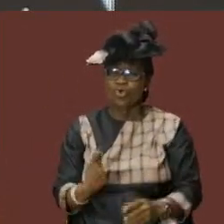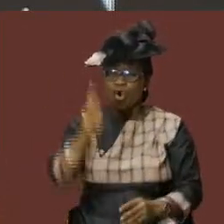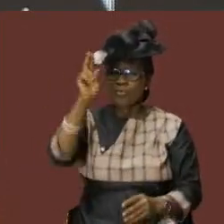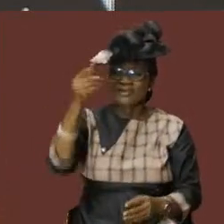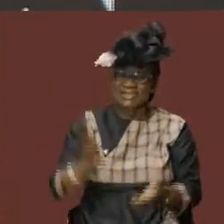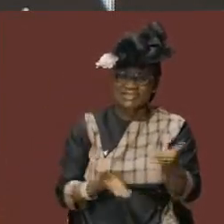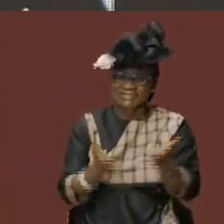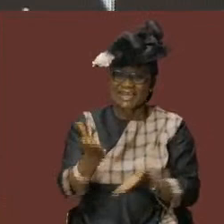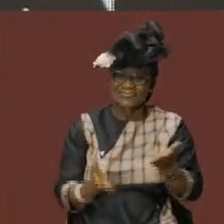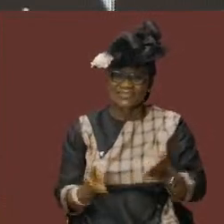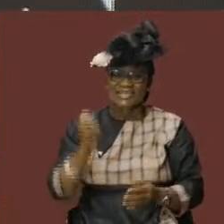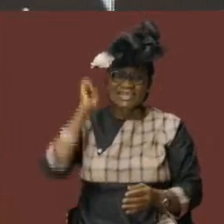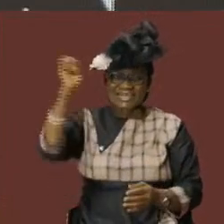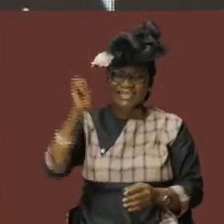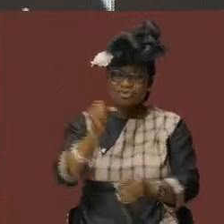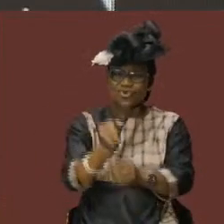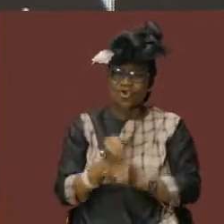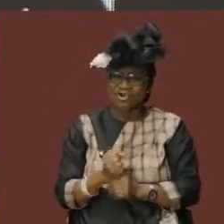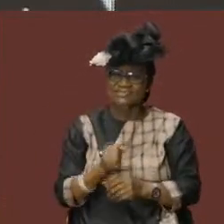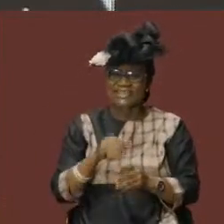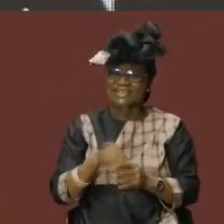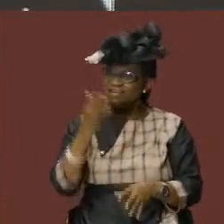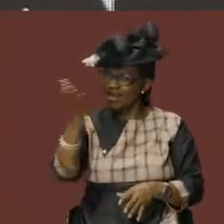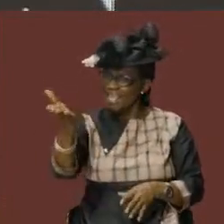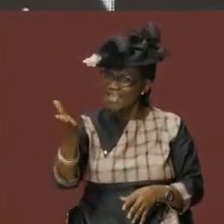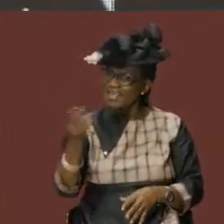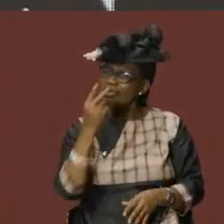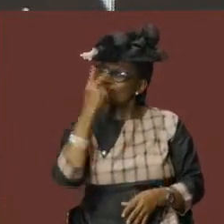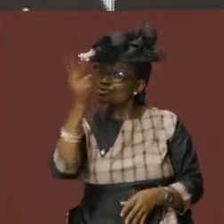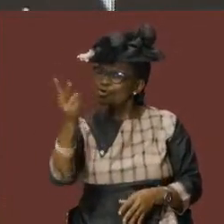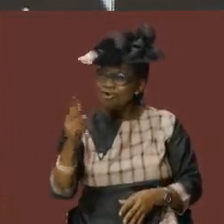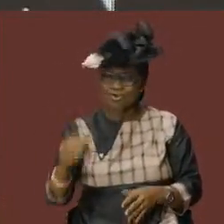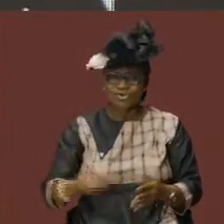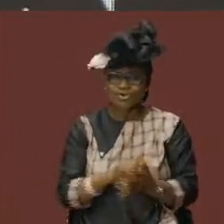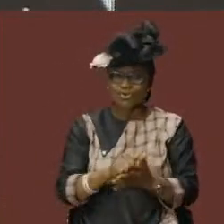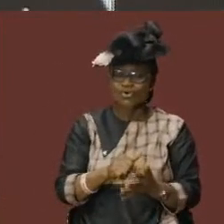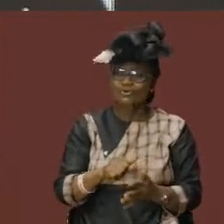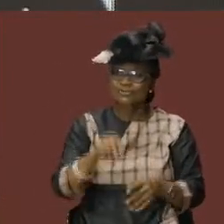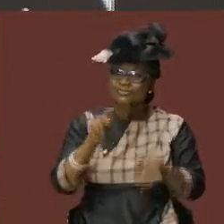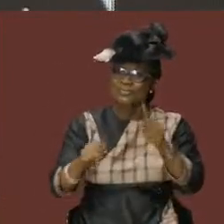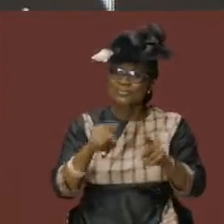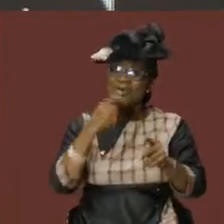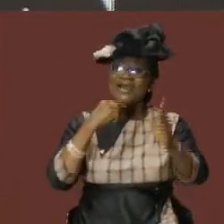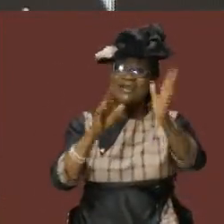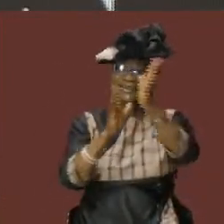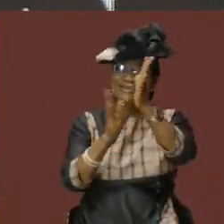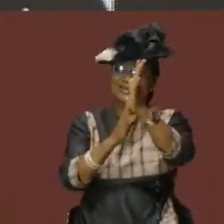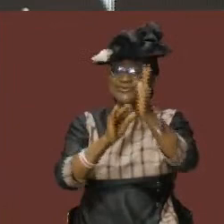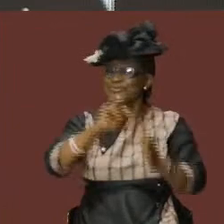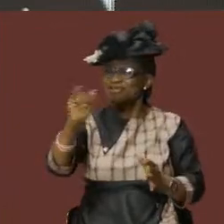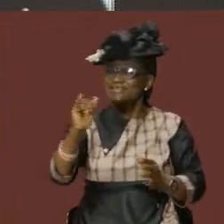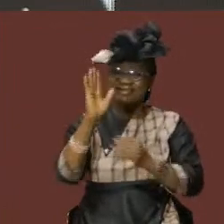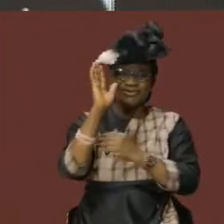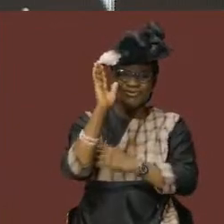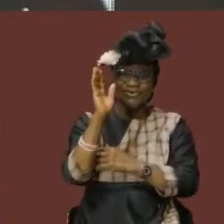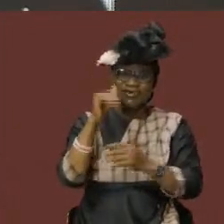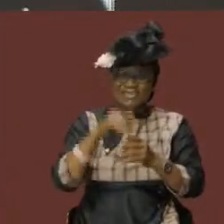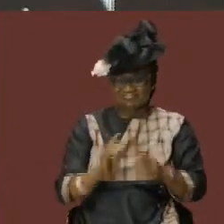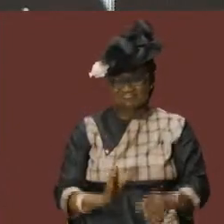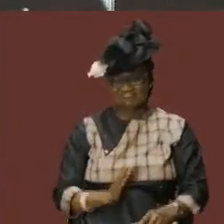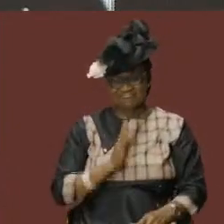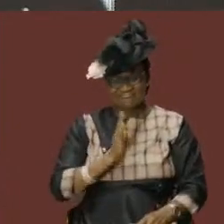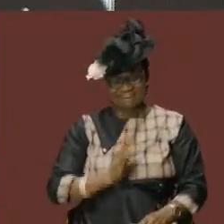He got in there. Saw all those people who are praising God in the